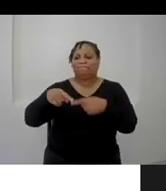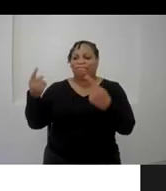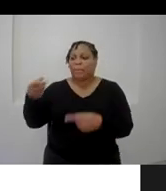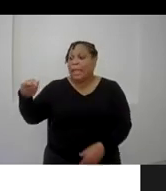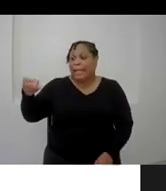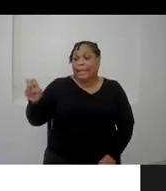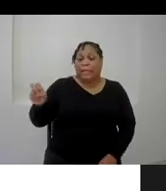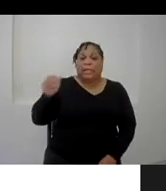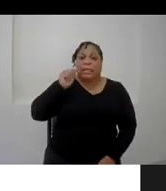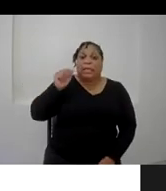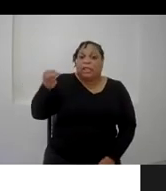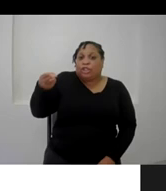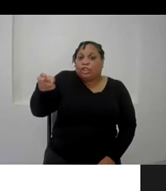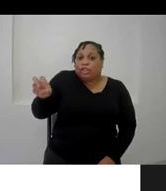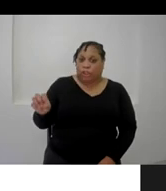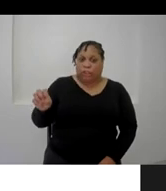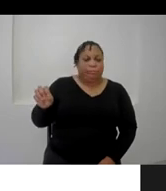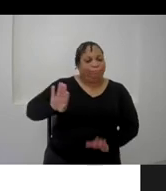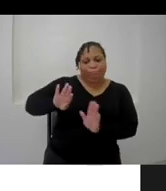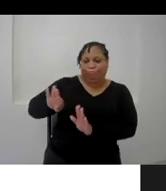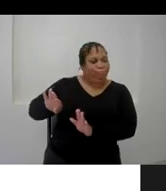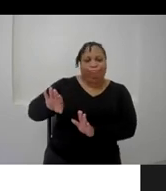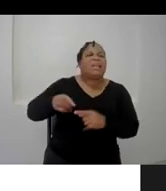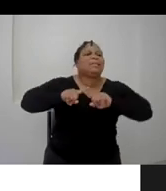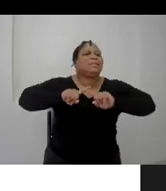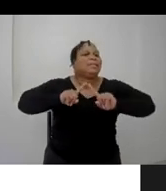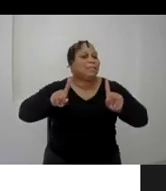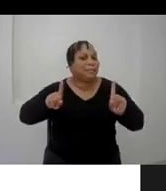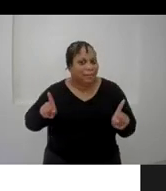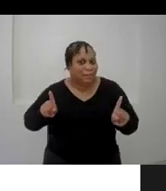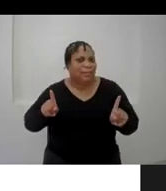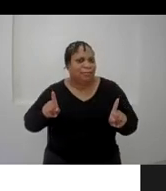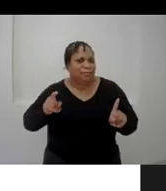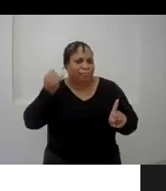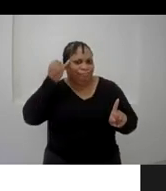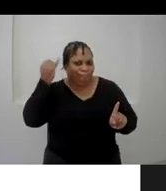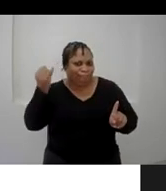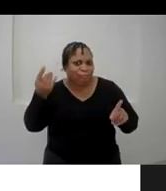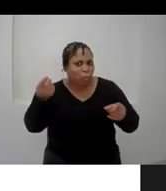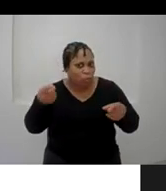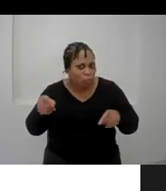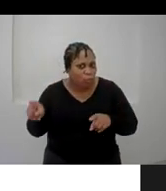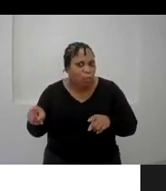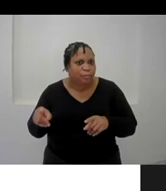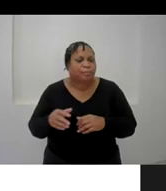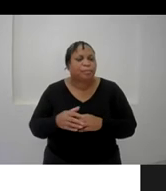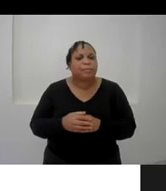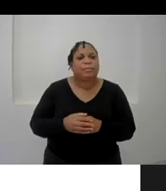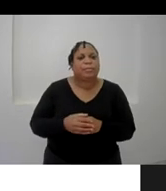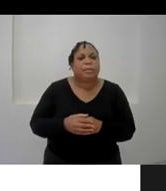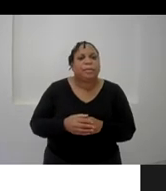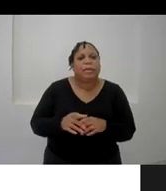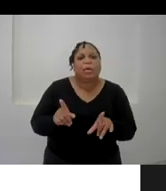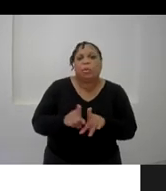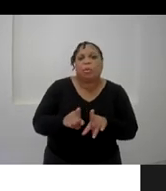she, helps to present a very different picture of what is going on. We also do